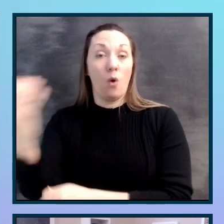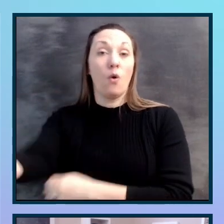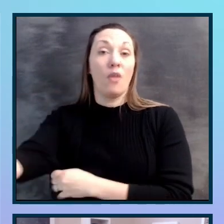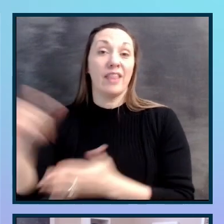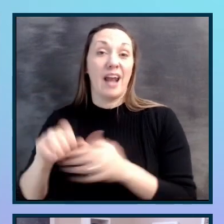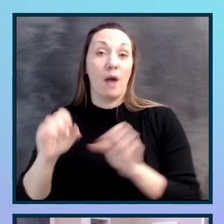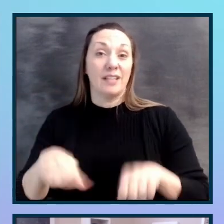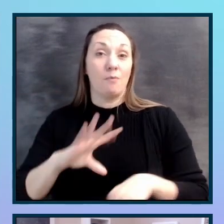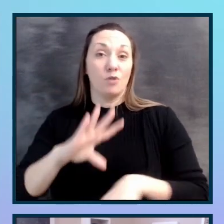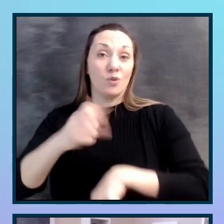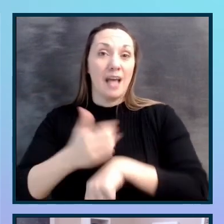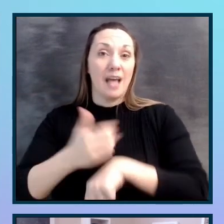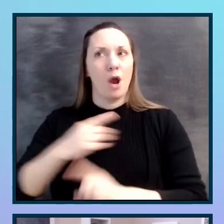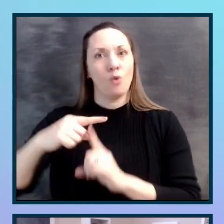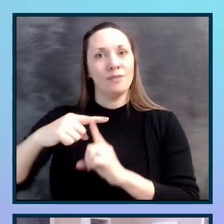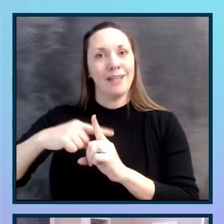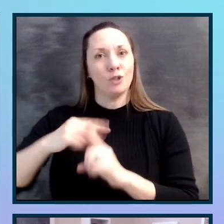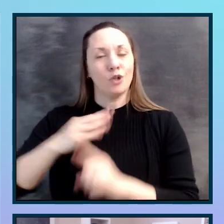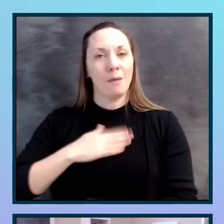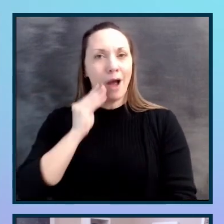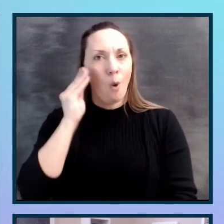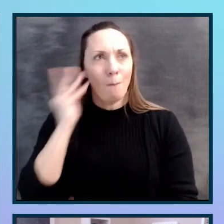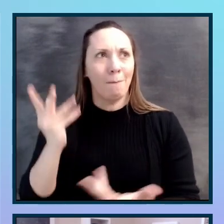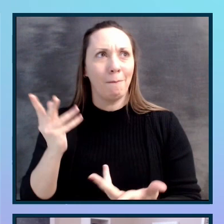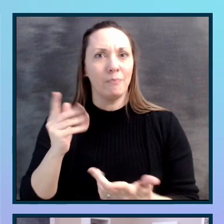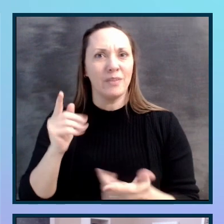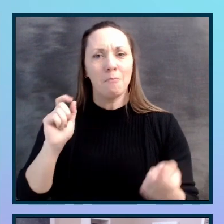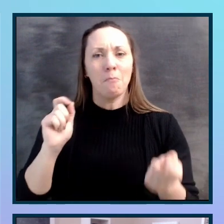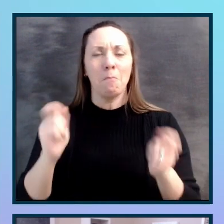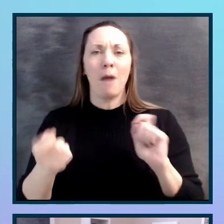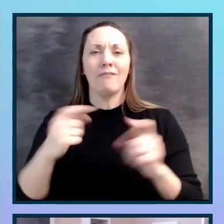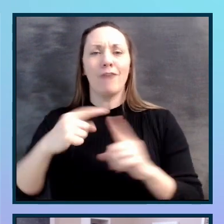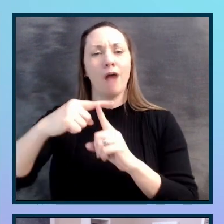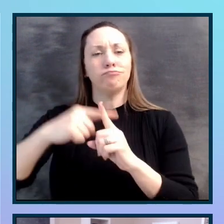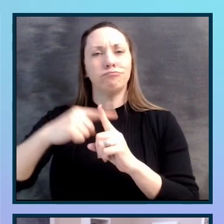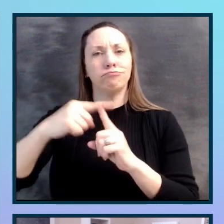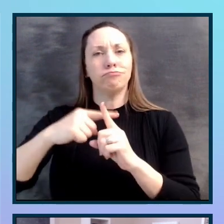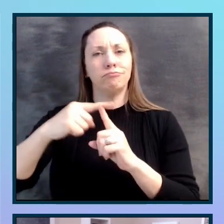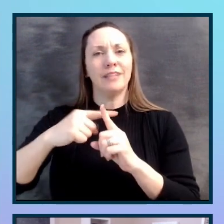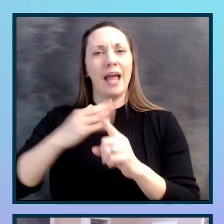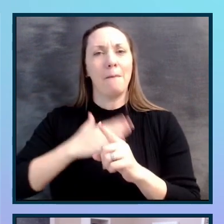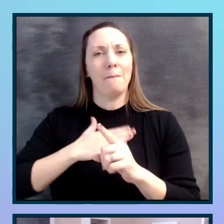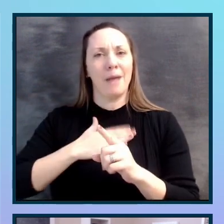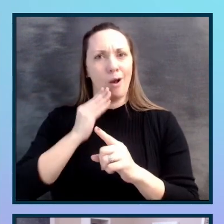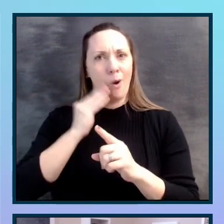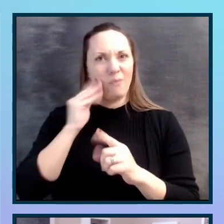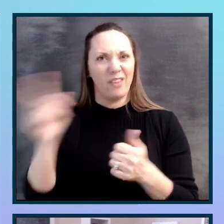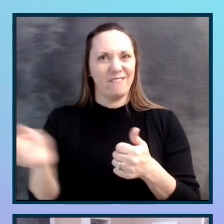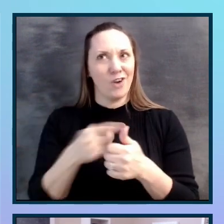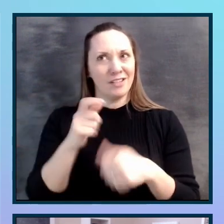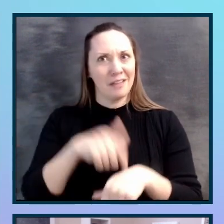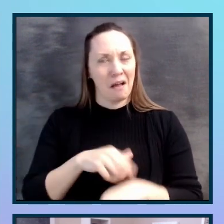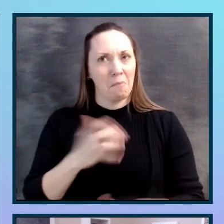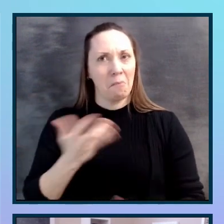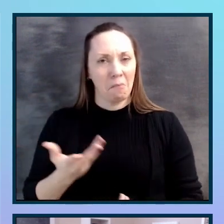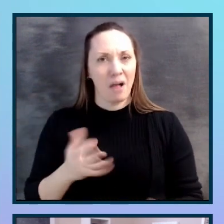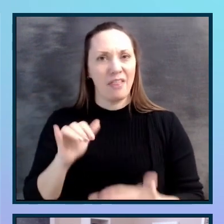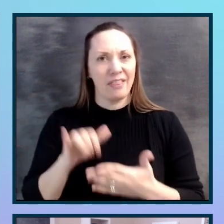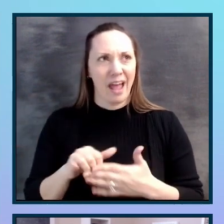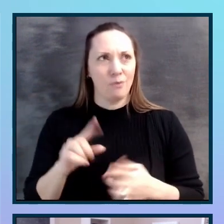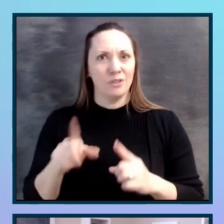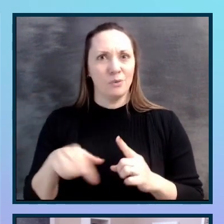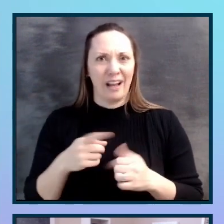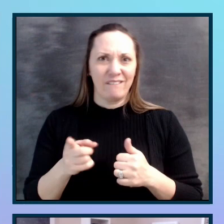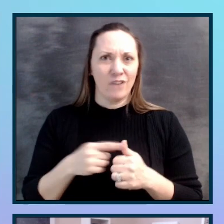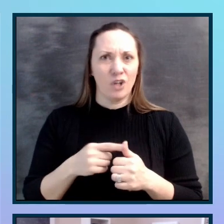to set my own temperature in my house and to modify the temperature on my thermostat for the very first time. That I was able to put